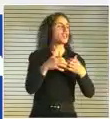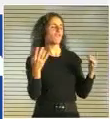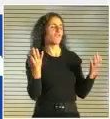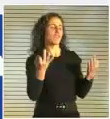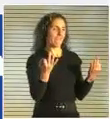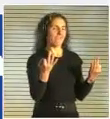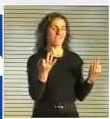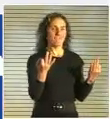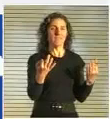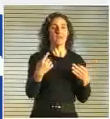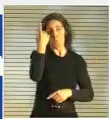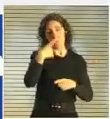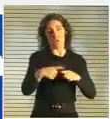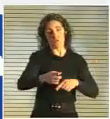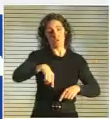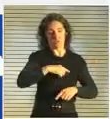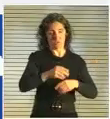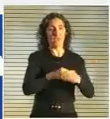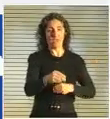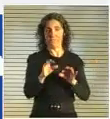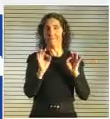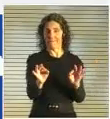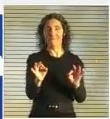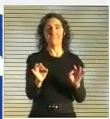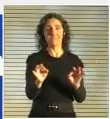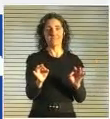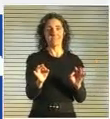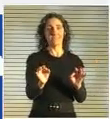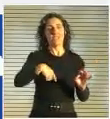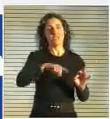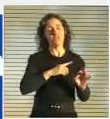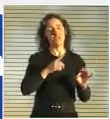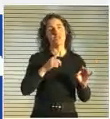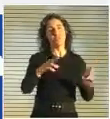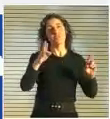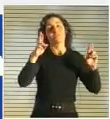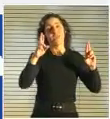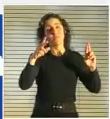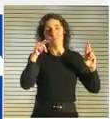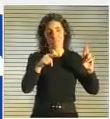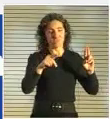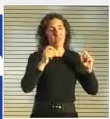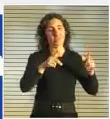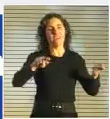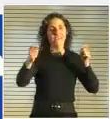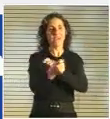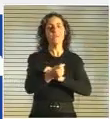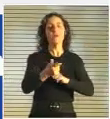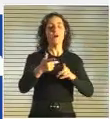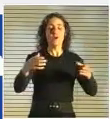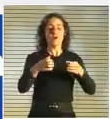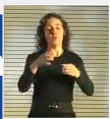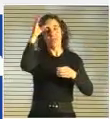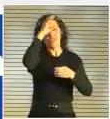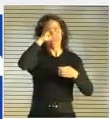that is hopefully driving change. The science team, they have contributed to a lot of blue papers for policy